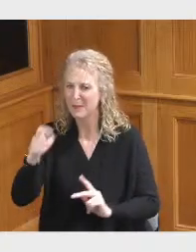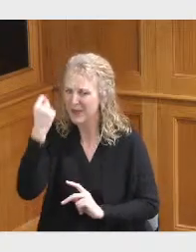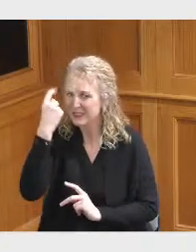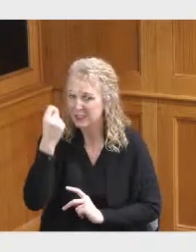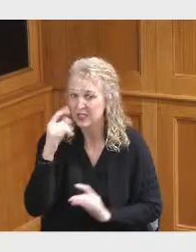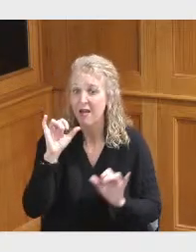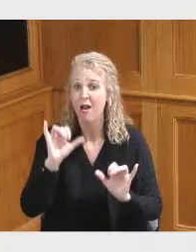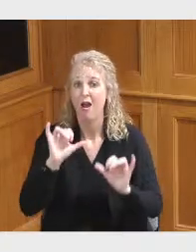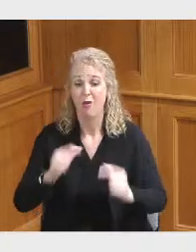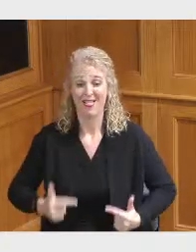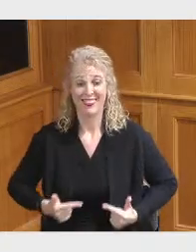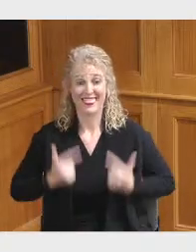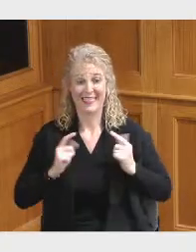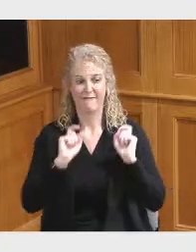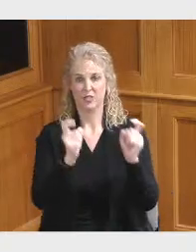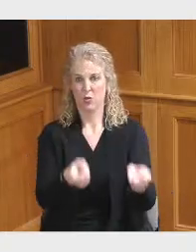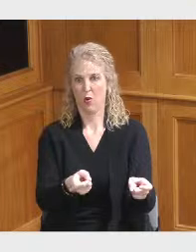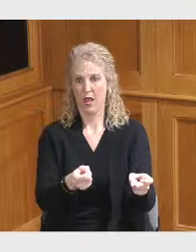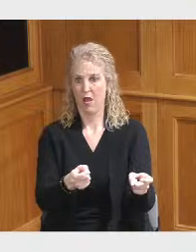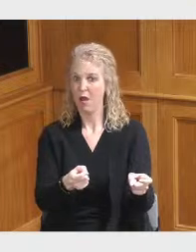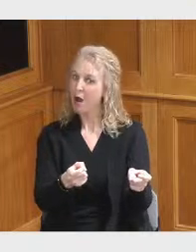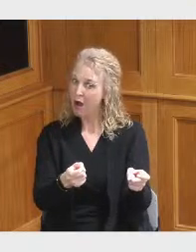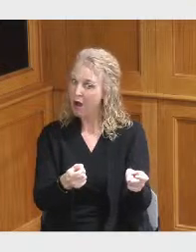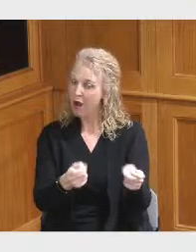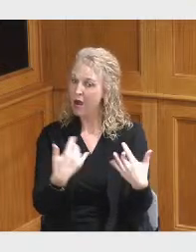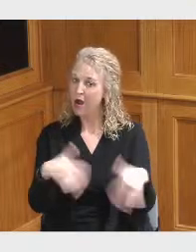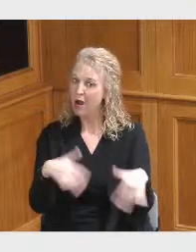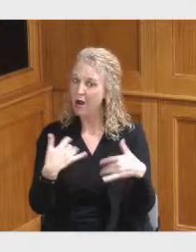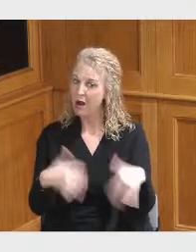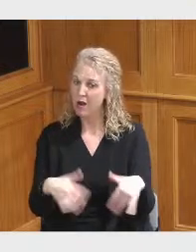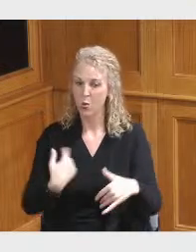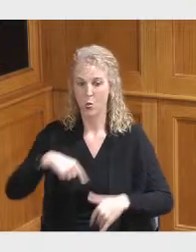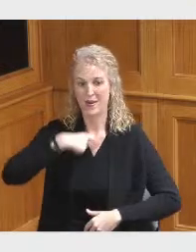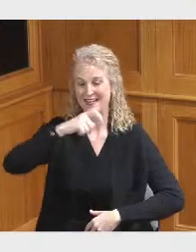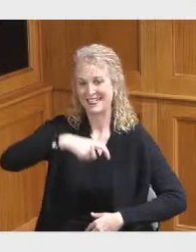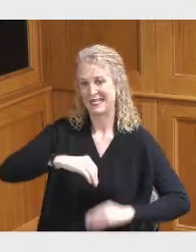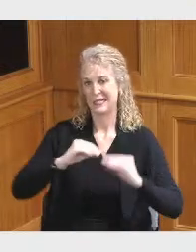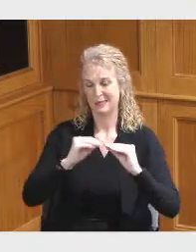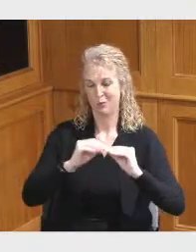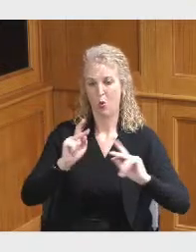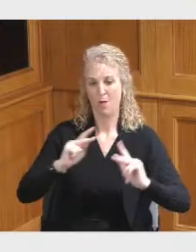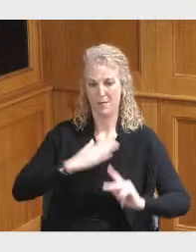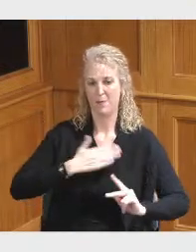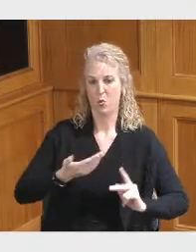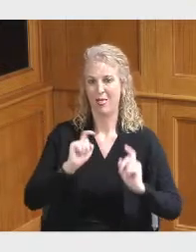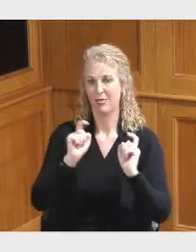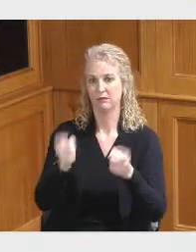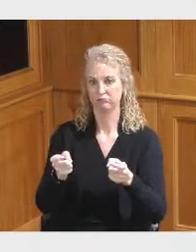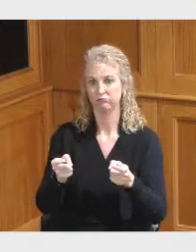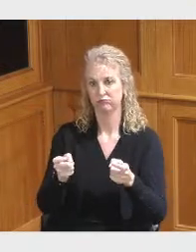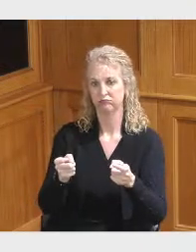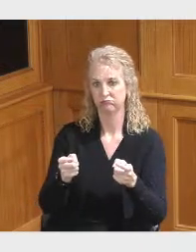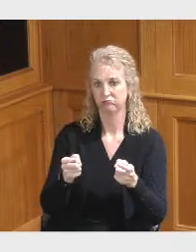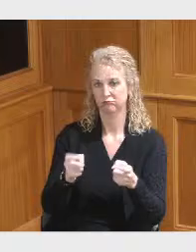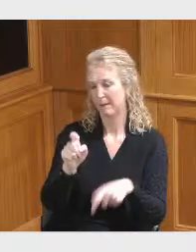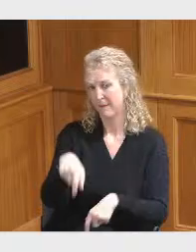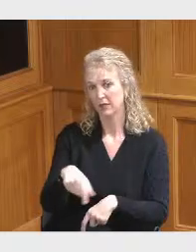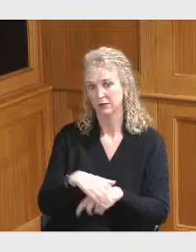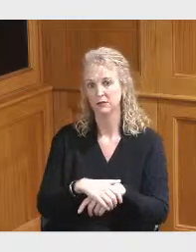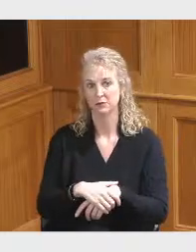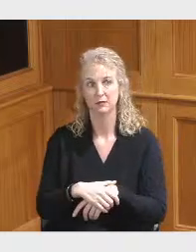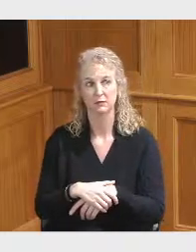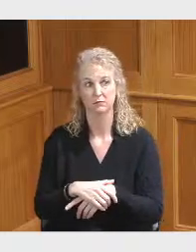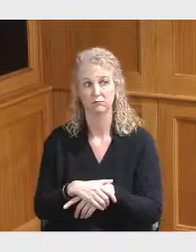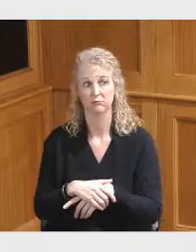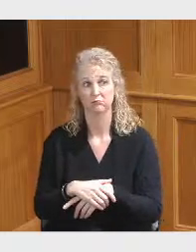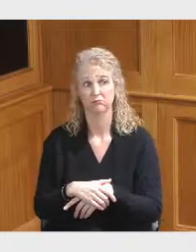because that gap can only be filled by more people who can step forward to donate an organ. And